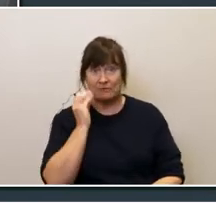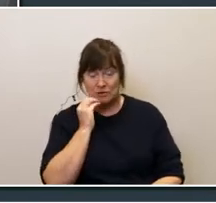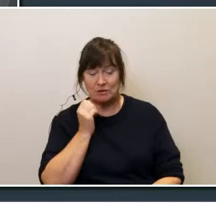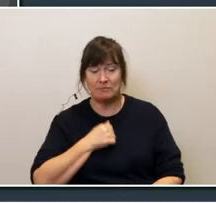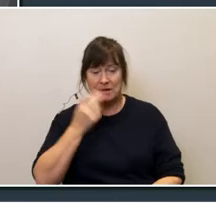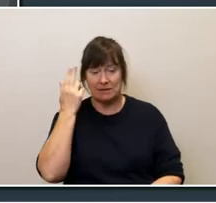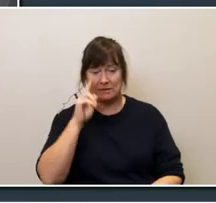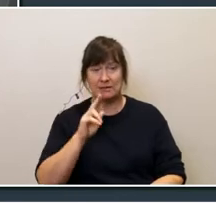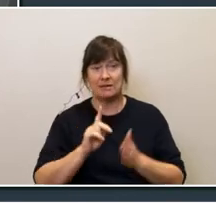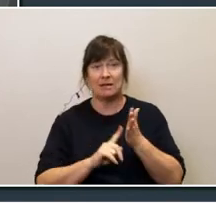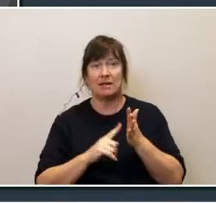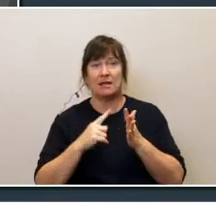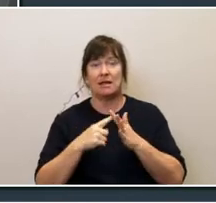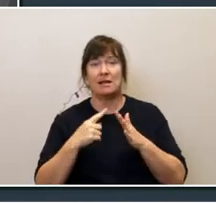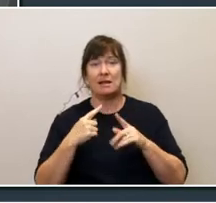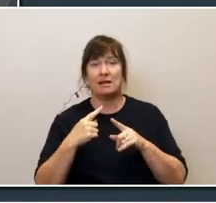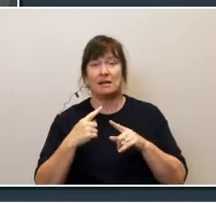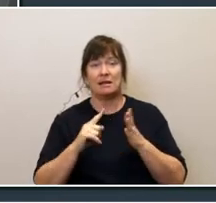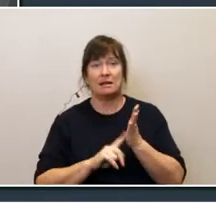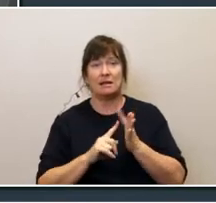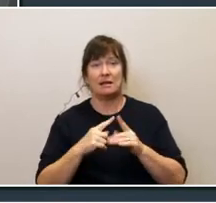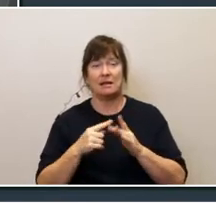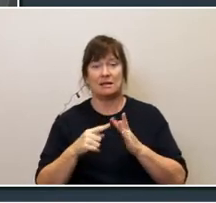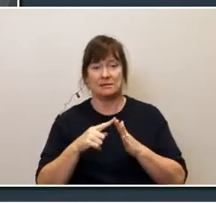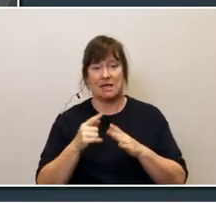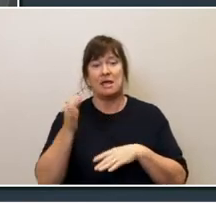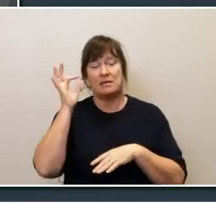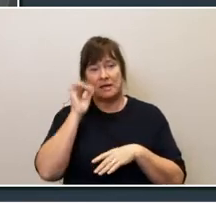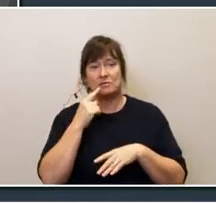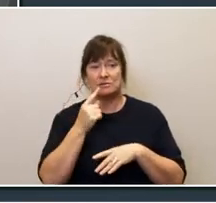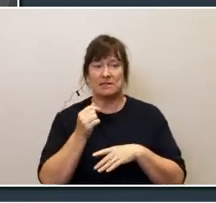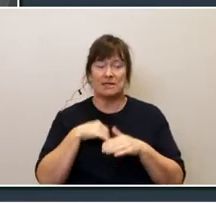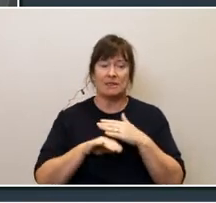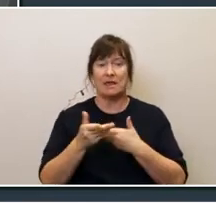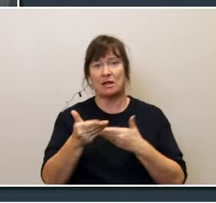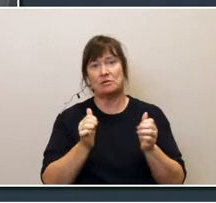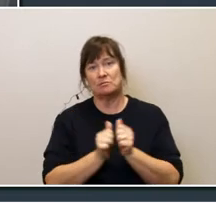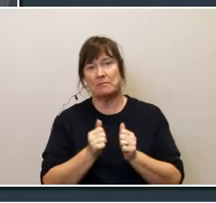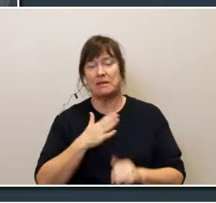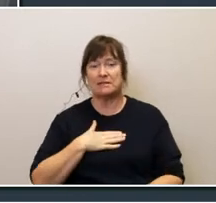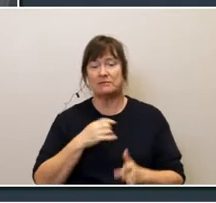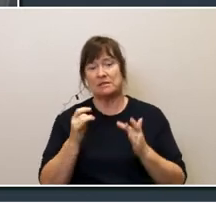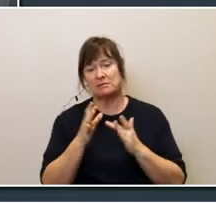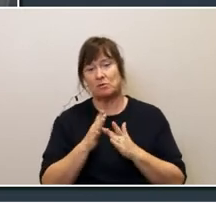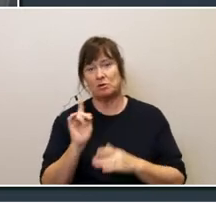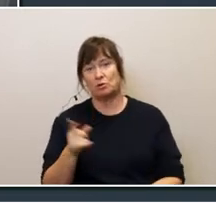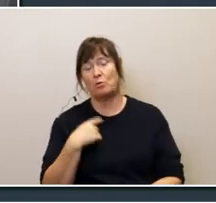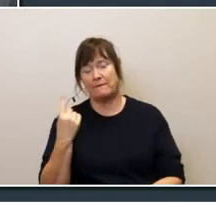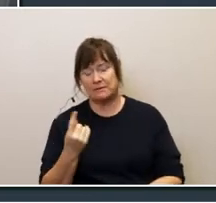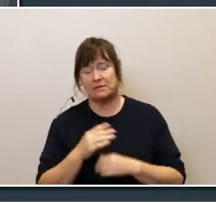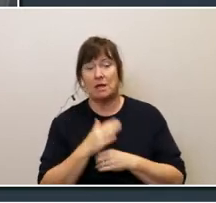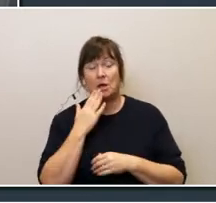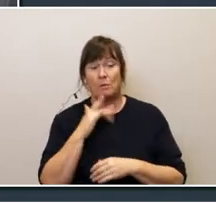Good afternoon, my name is Lexi. The council has said in their consultation paper that safety is important to us